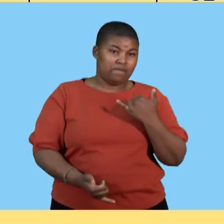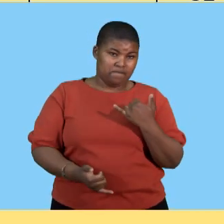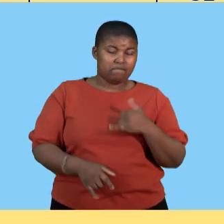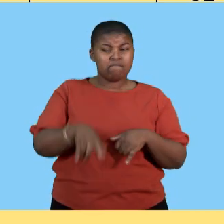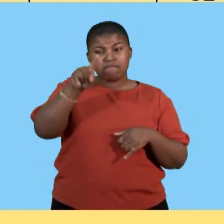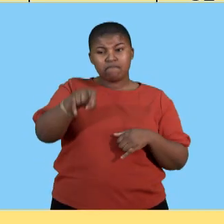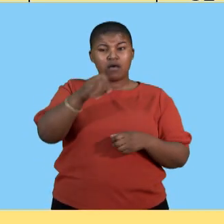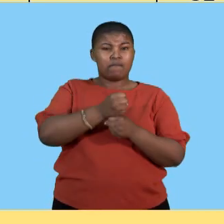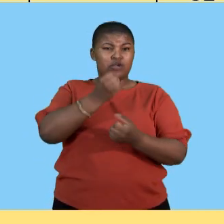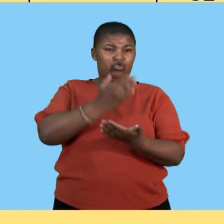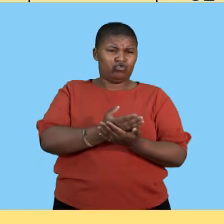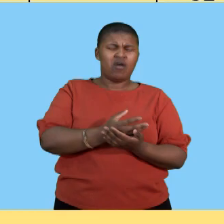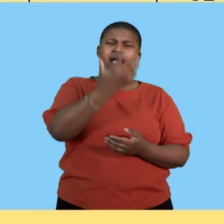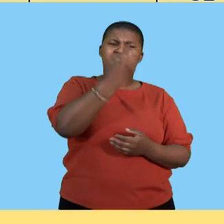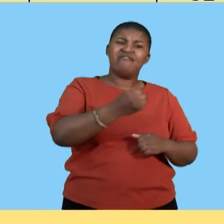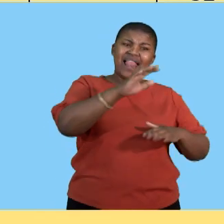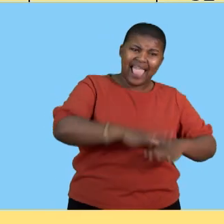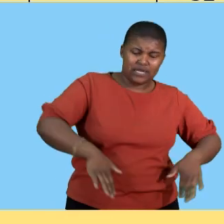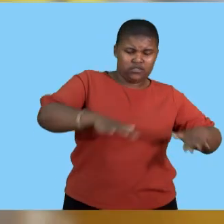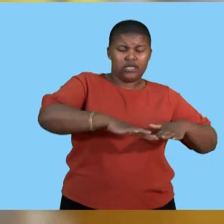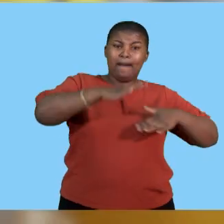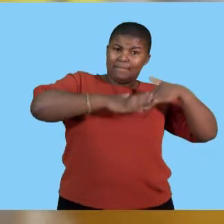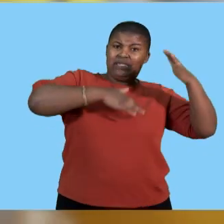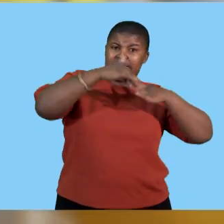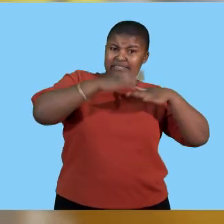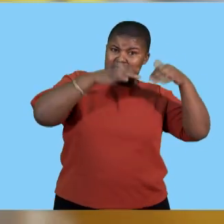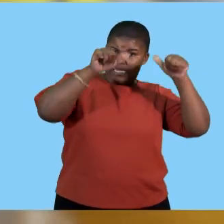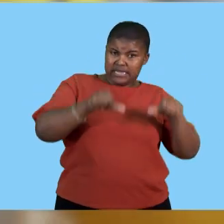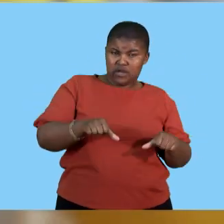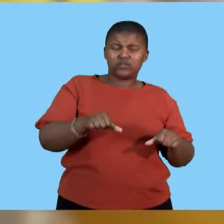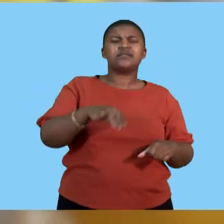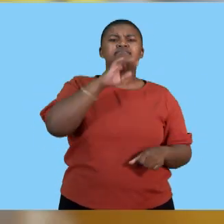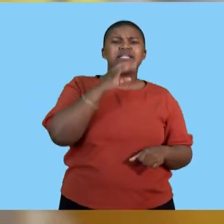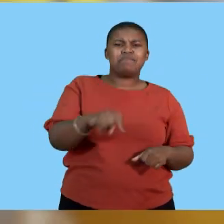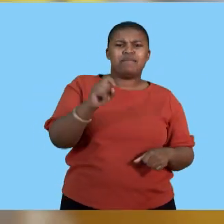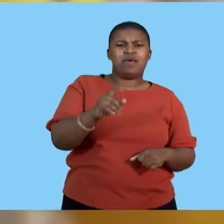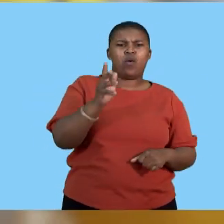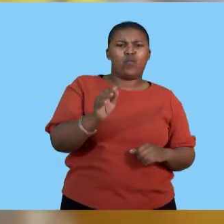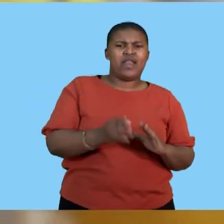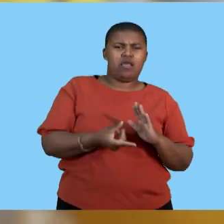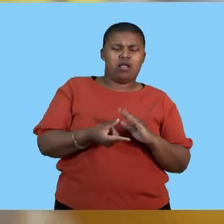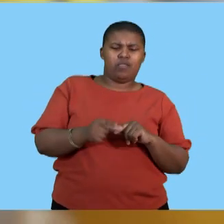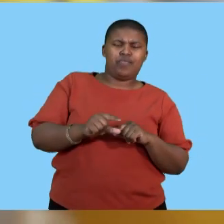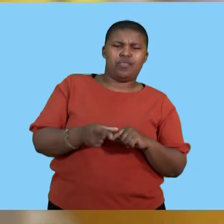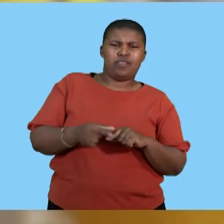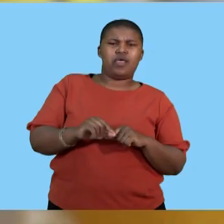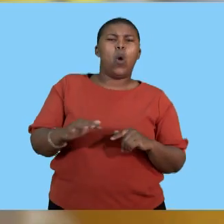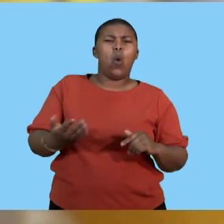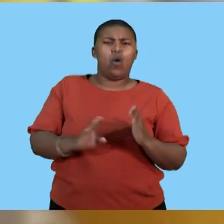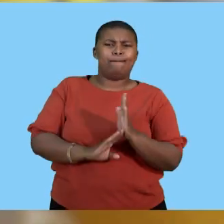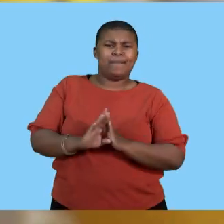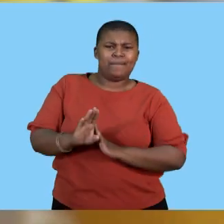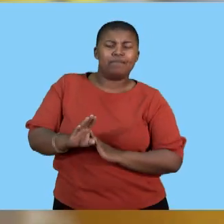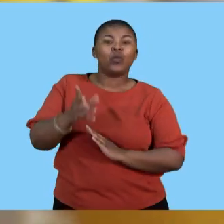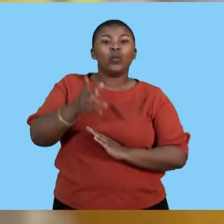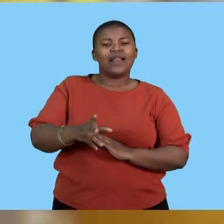when we have land and buildings will only increase when we add